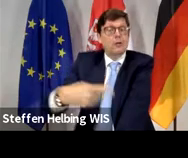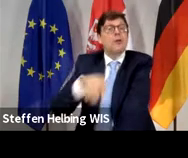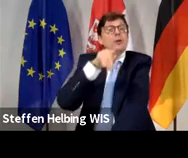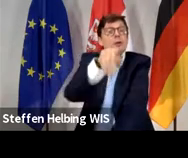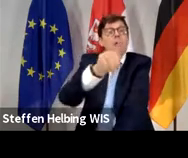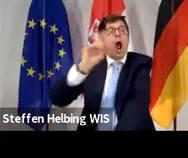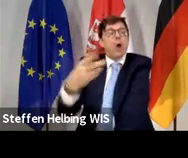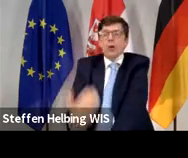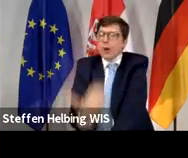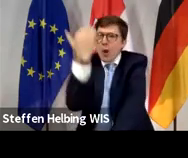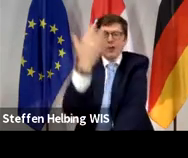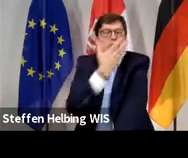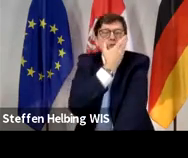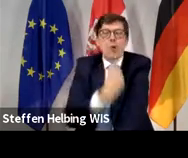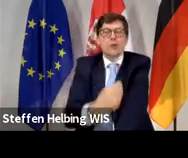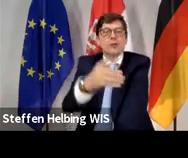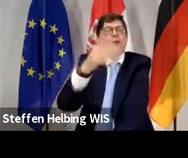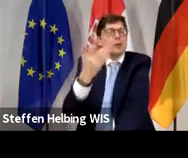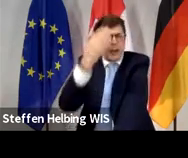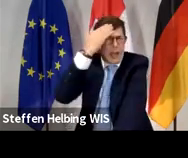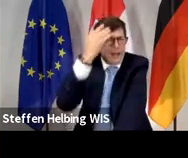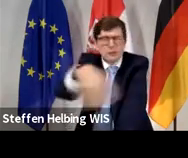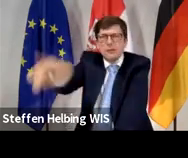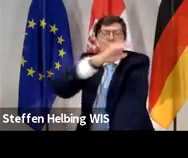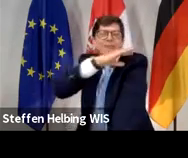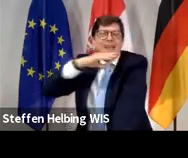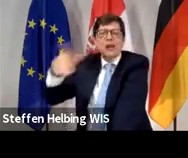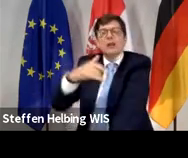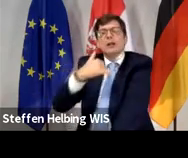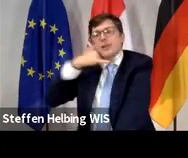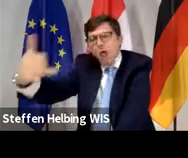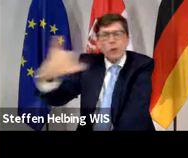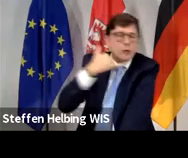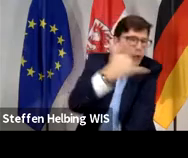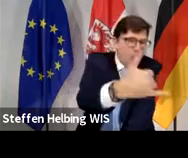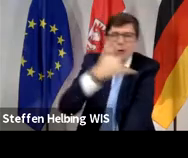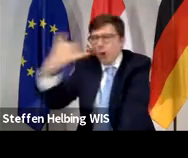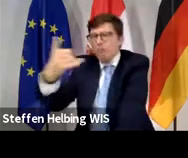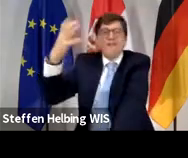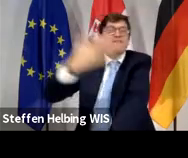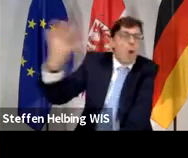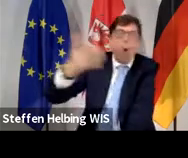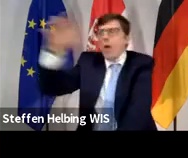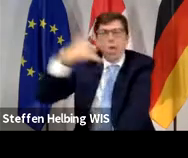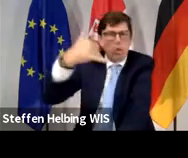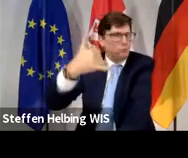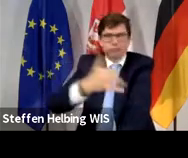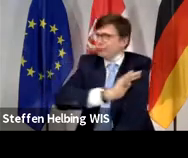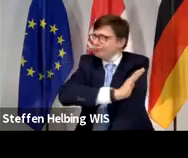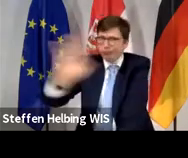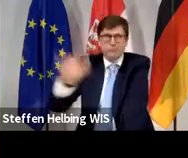in the world can use our emergency call system. It's very new and very free. Maybe you know that everyone